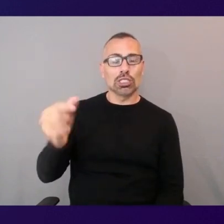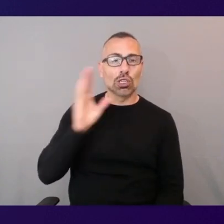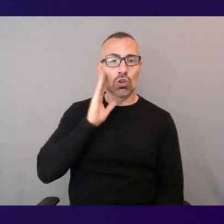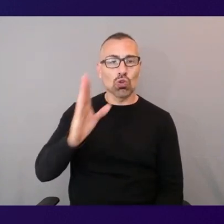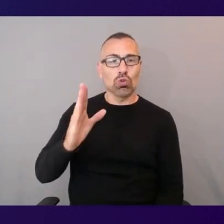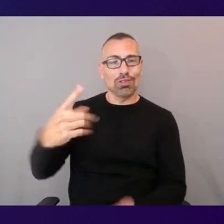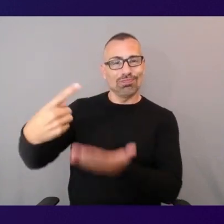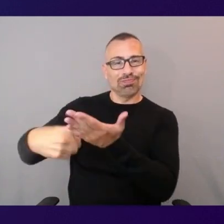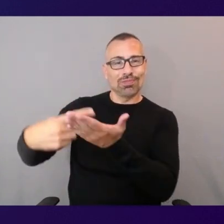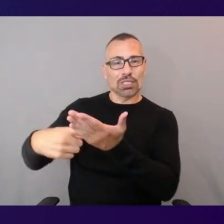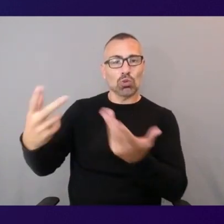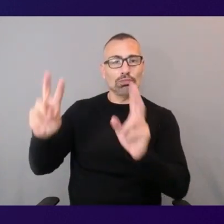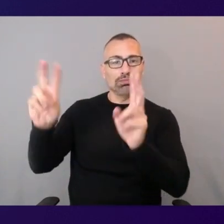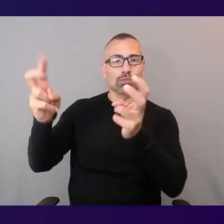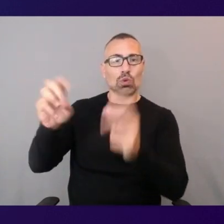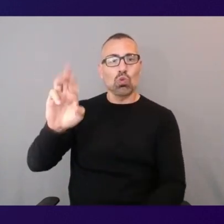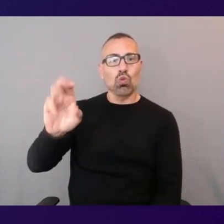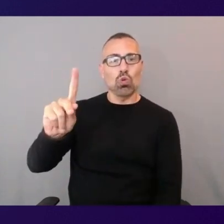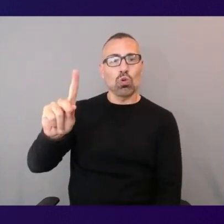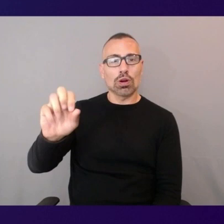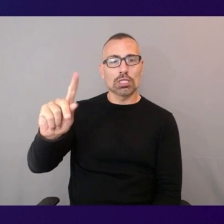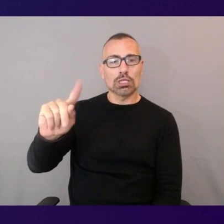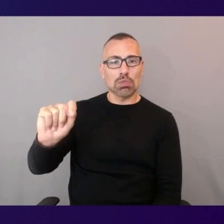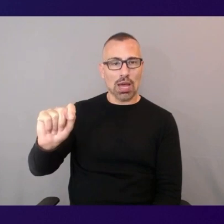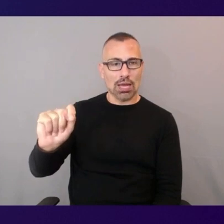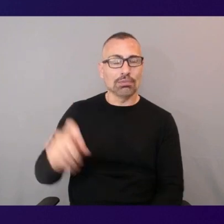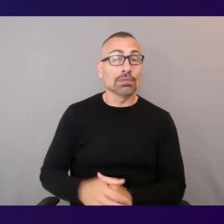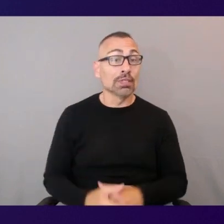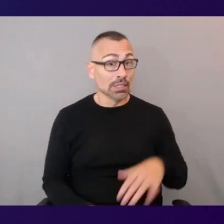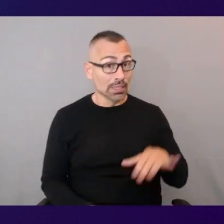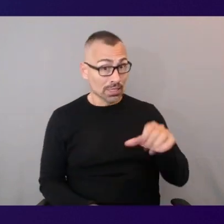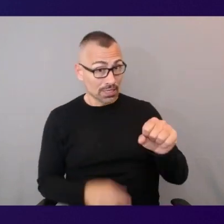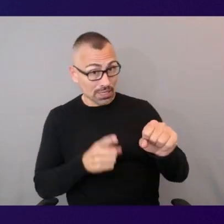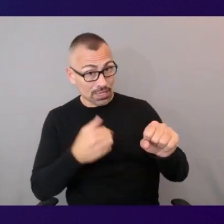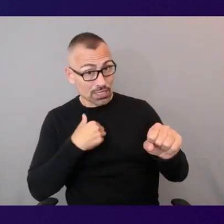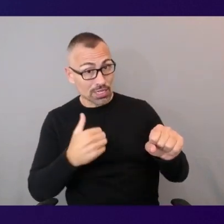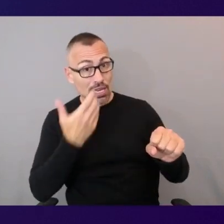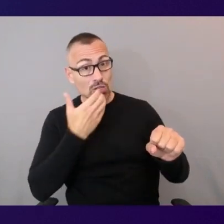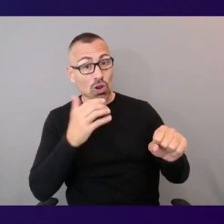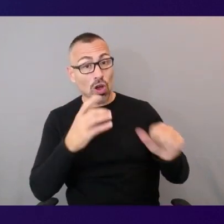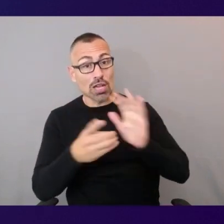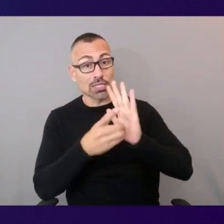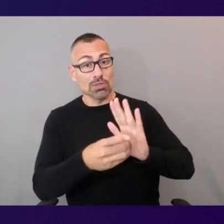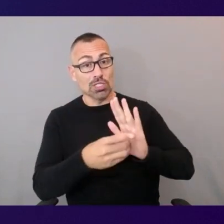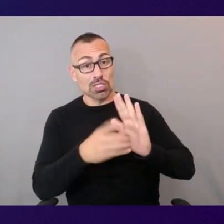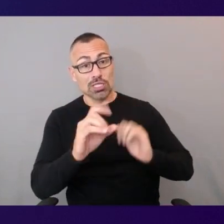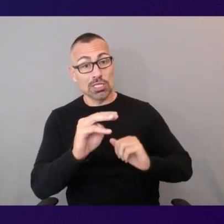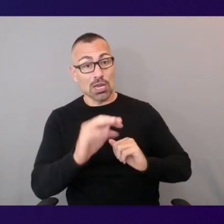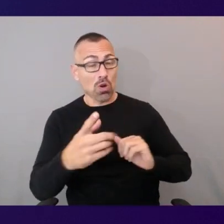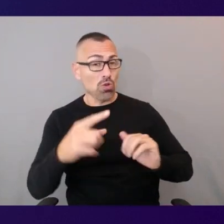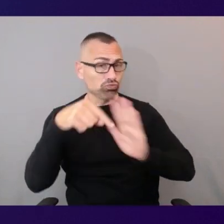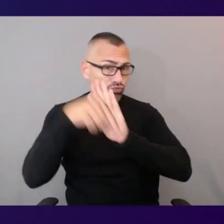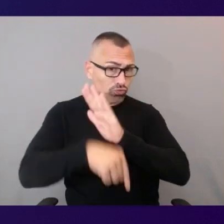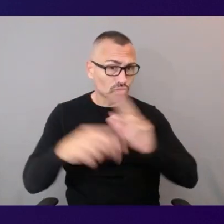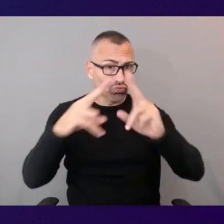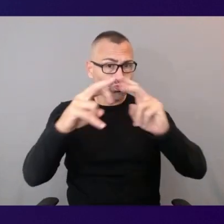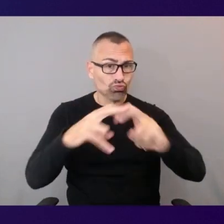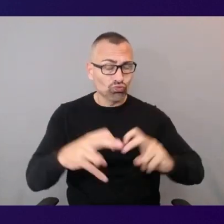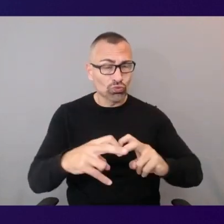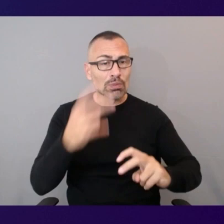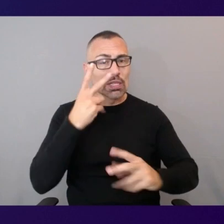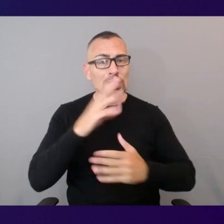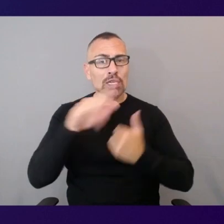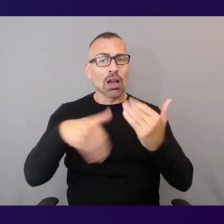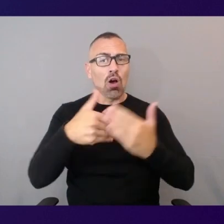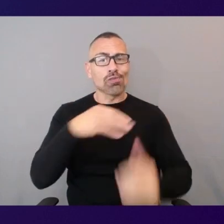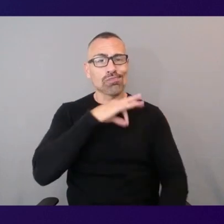awesome demo to dive in a good bit deeper and really get to understand all the benefits of WorkSpot. So definitely tune into that. So we're going